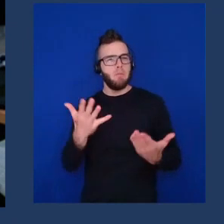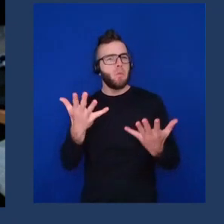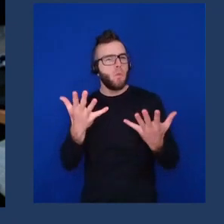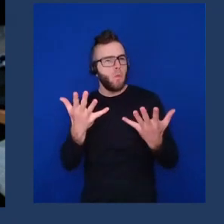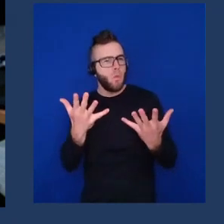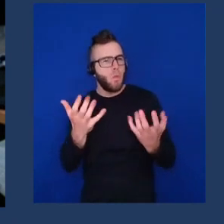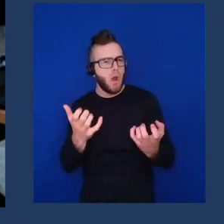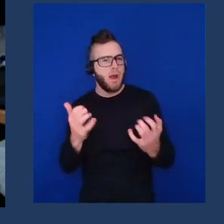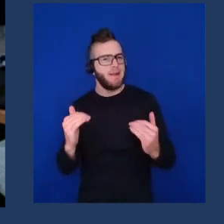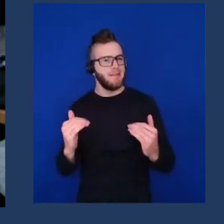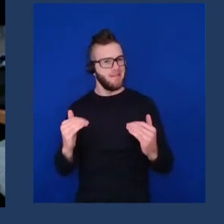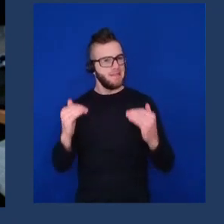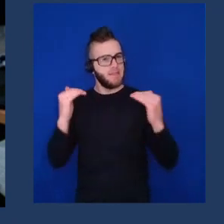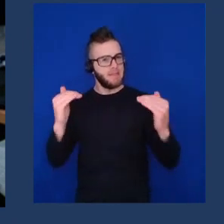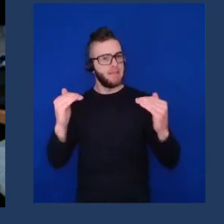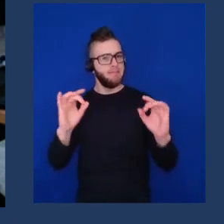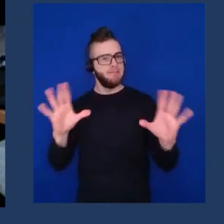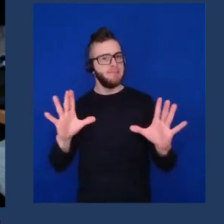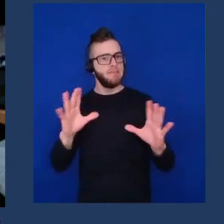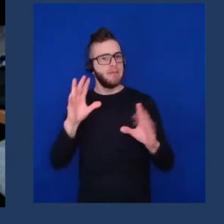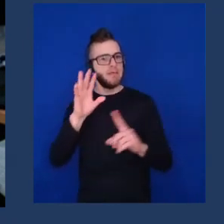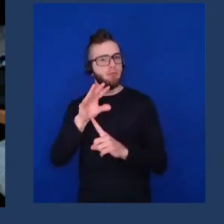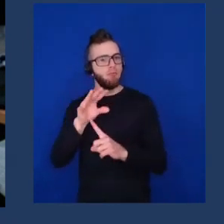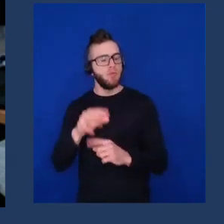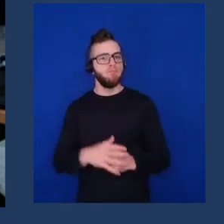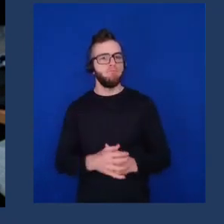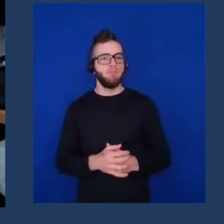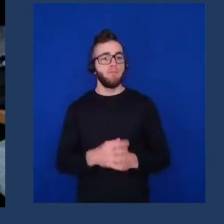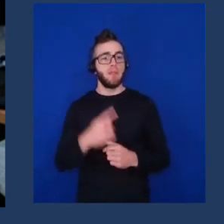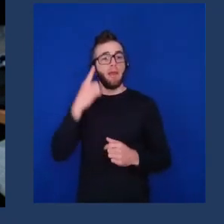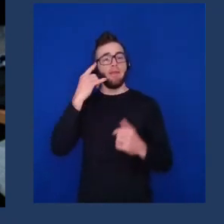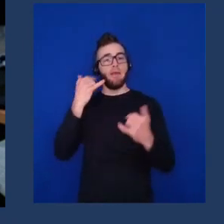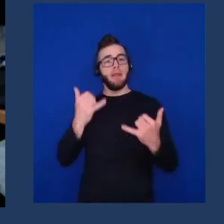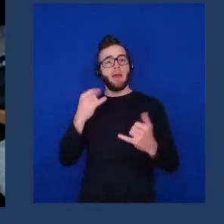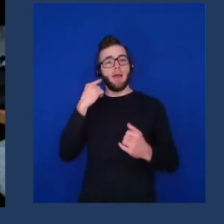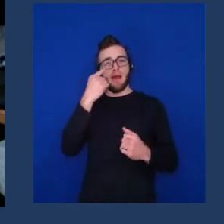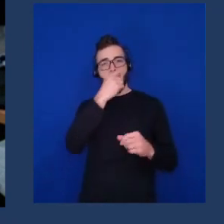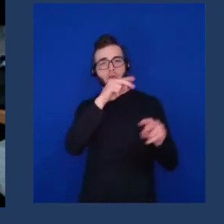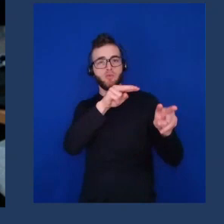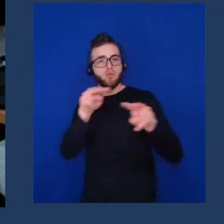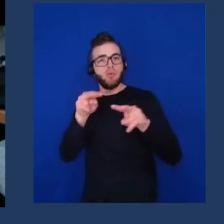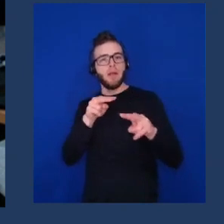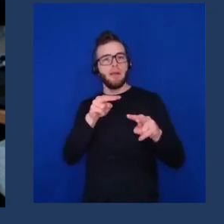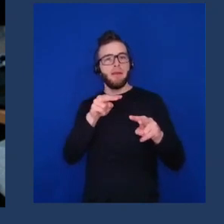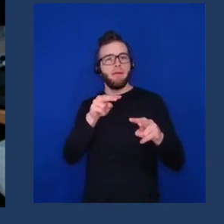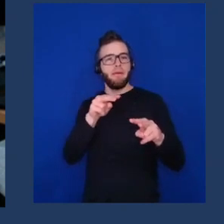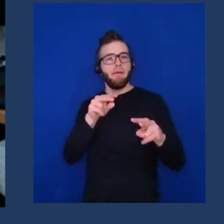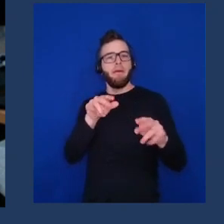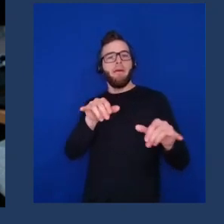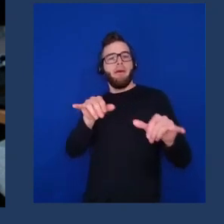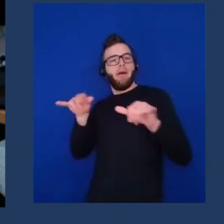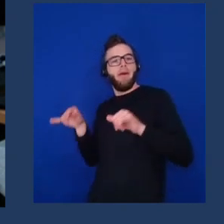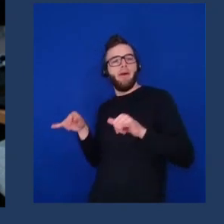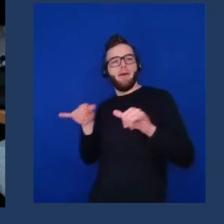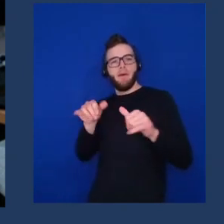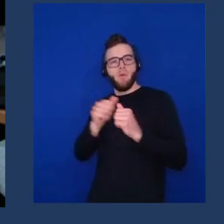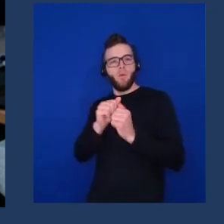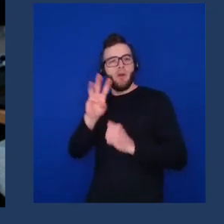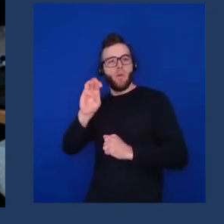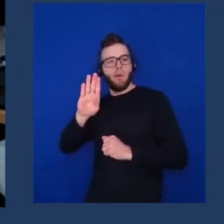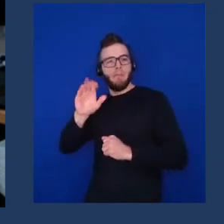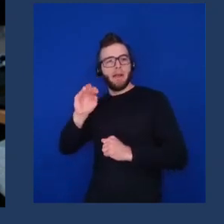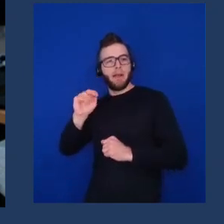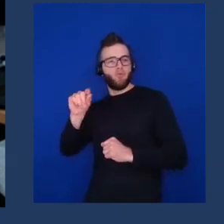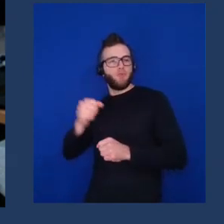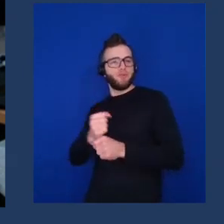kind of that same place that webcams were 20 years ago. There are a couple devices that have eye tracking built in, but not many. And so it's still